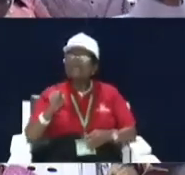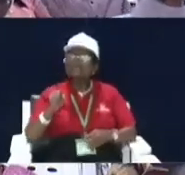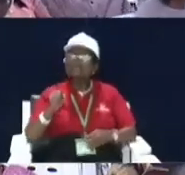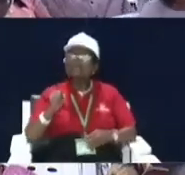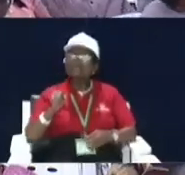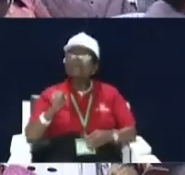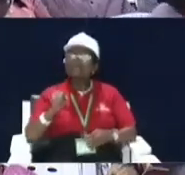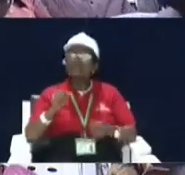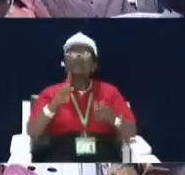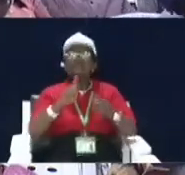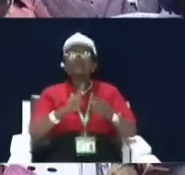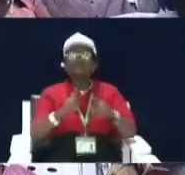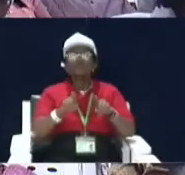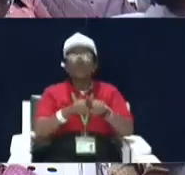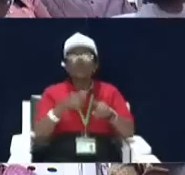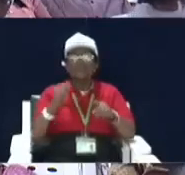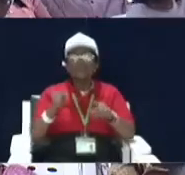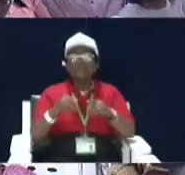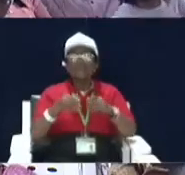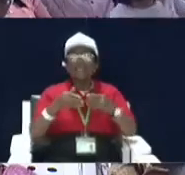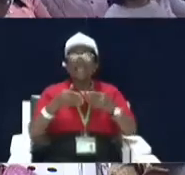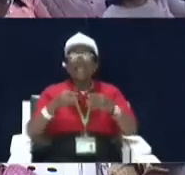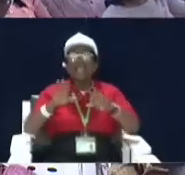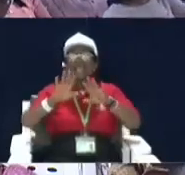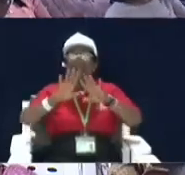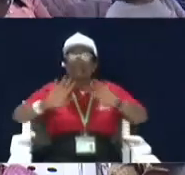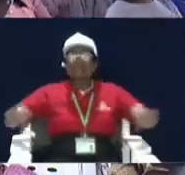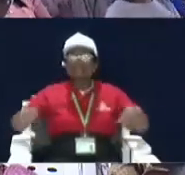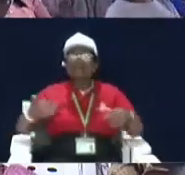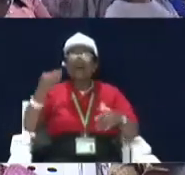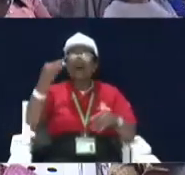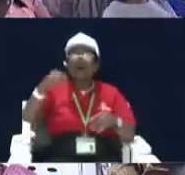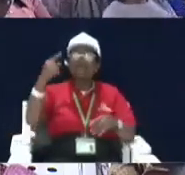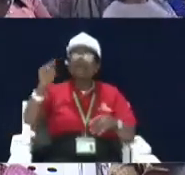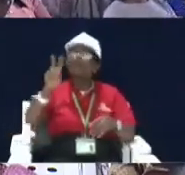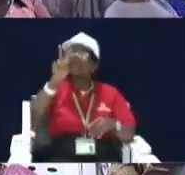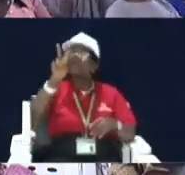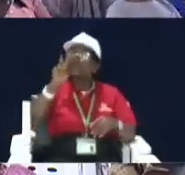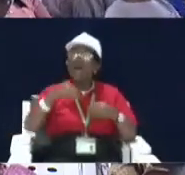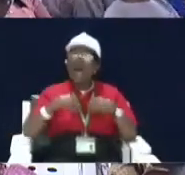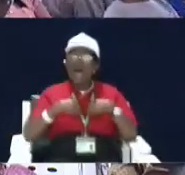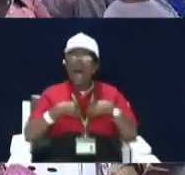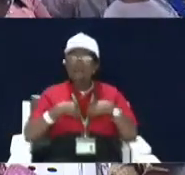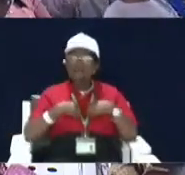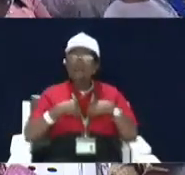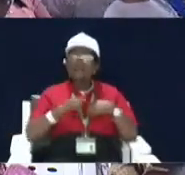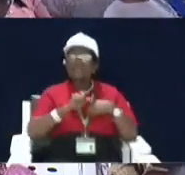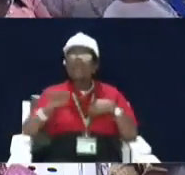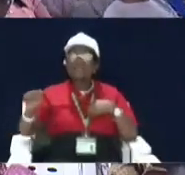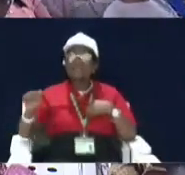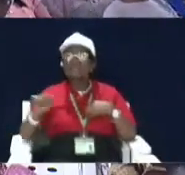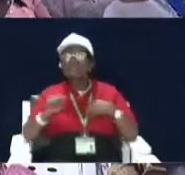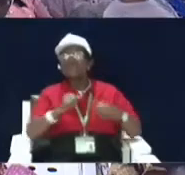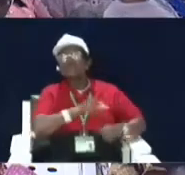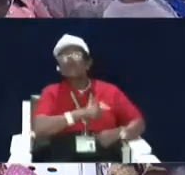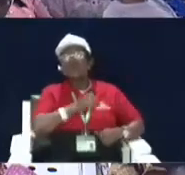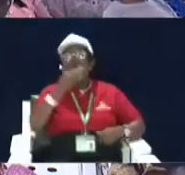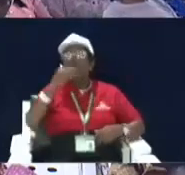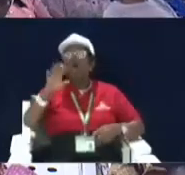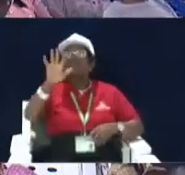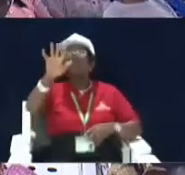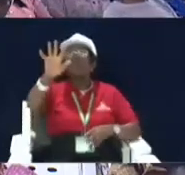So the lesser of the two had a bodyguard of 400. That means